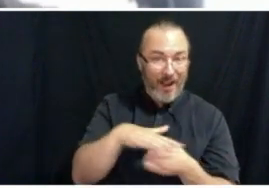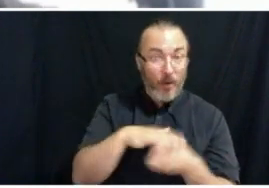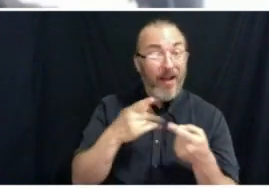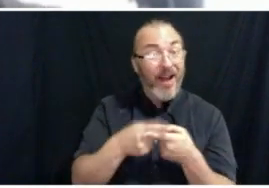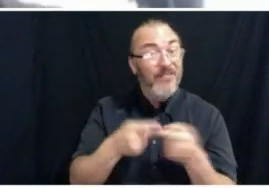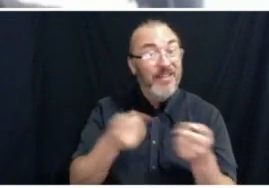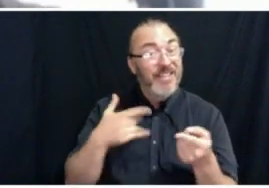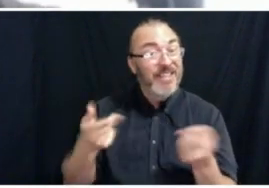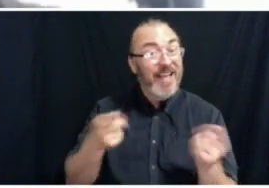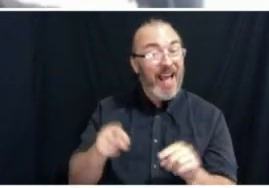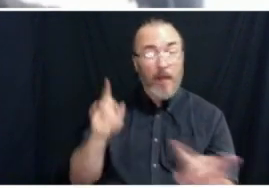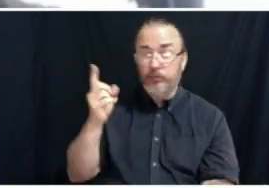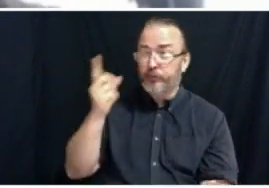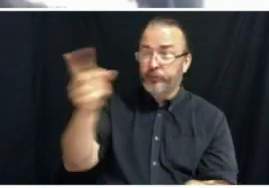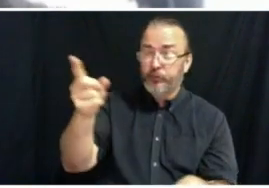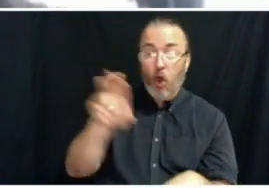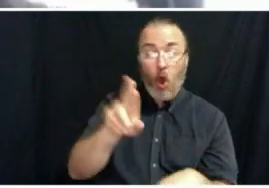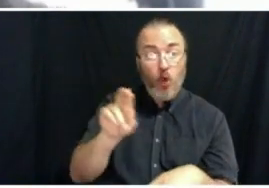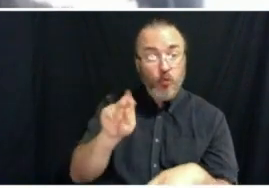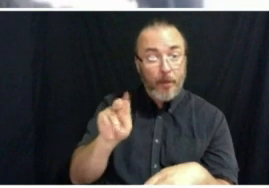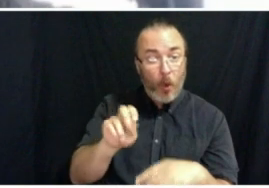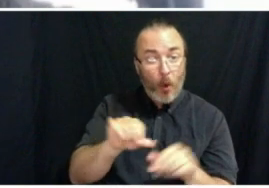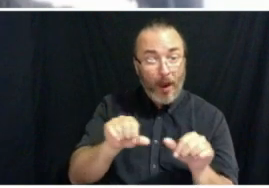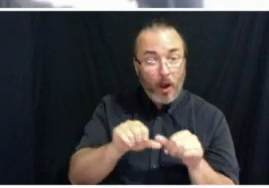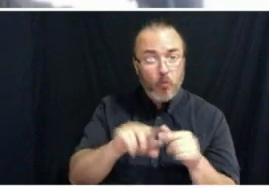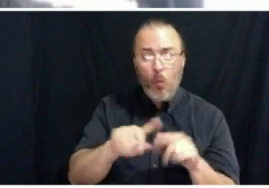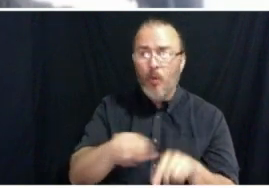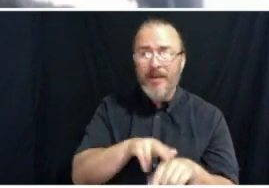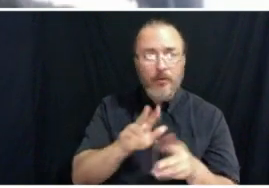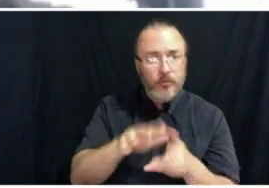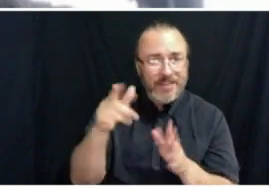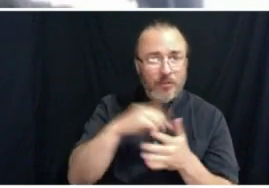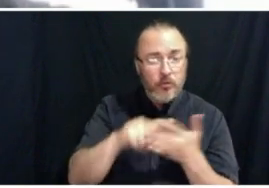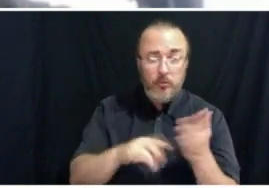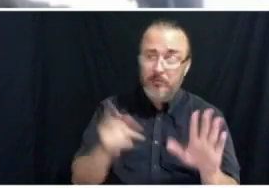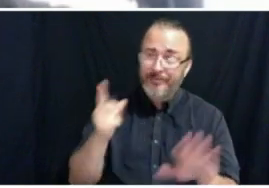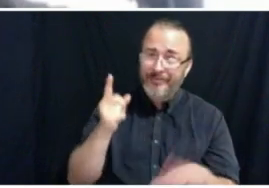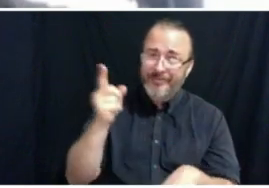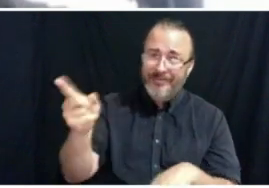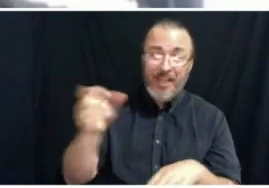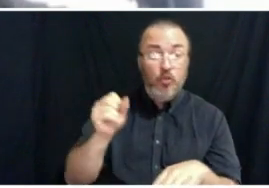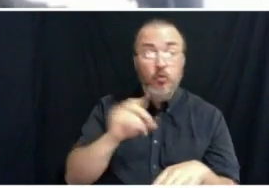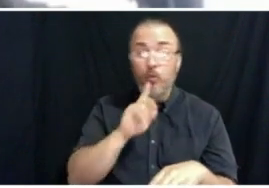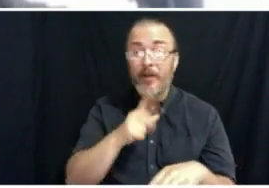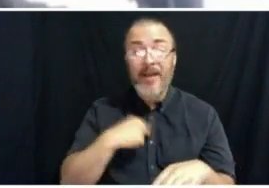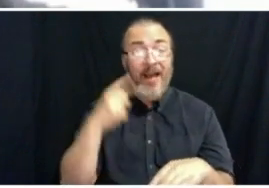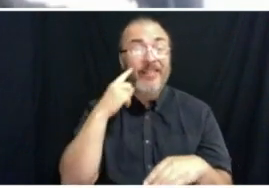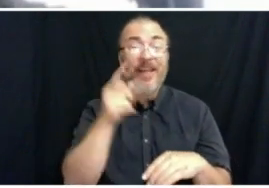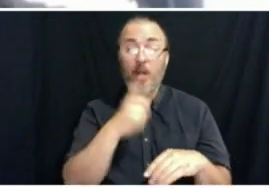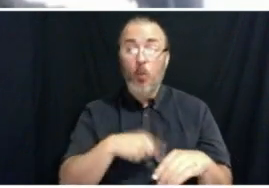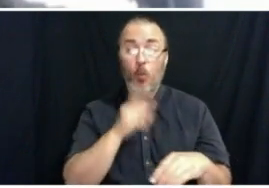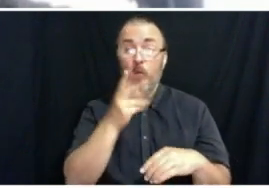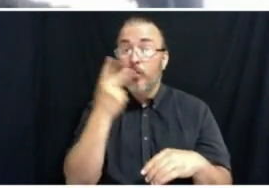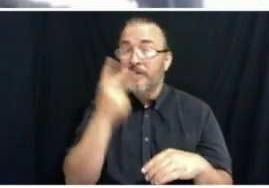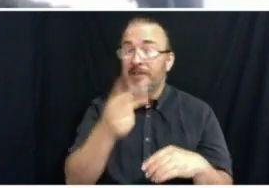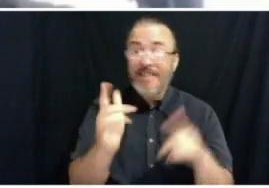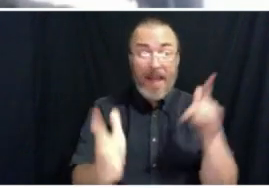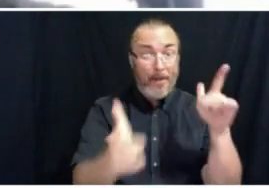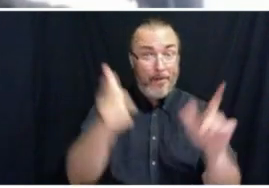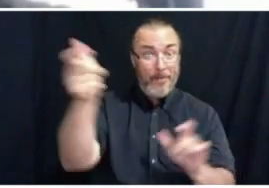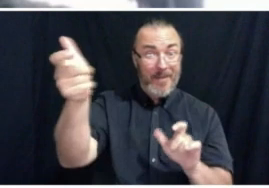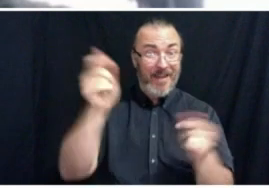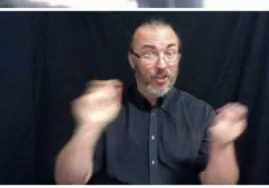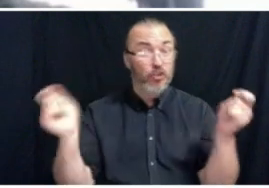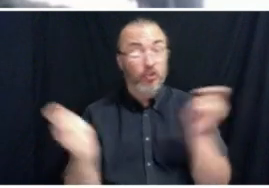natural disasters, and so on. So I think we're going to see a very big change in the use